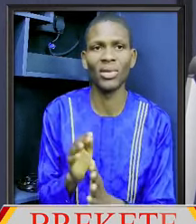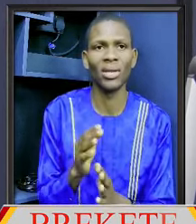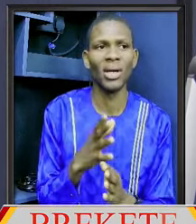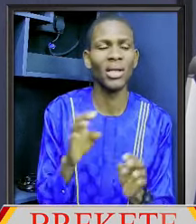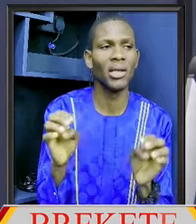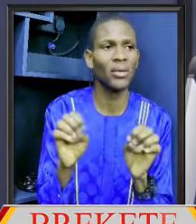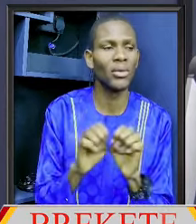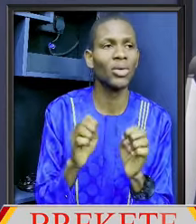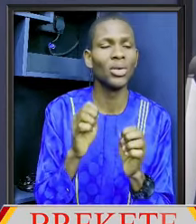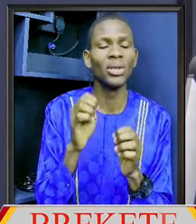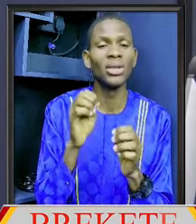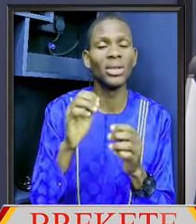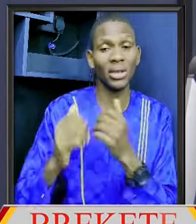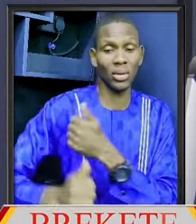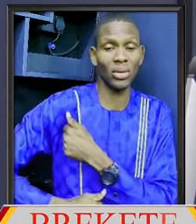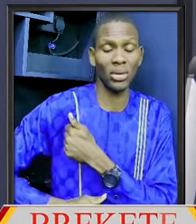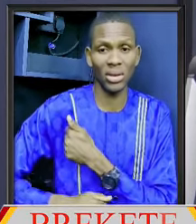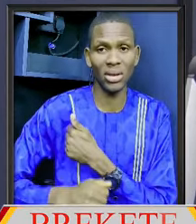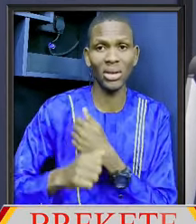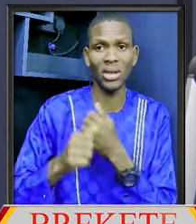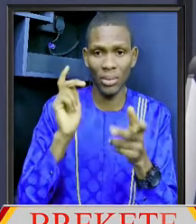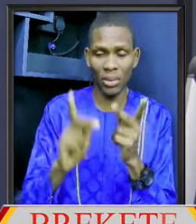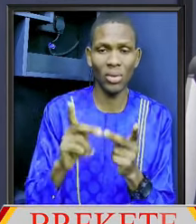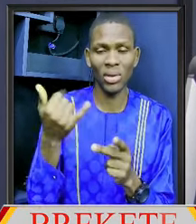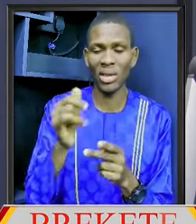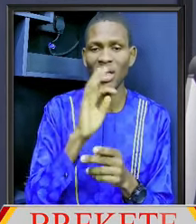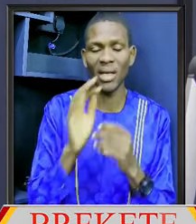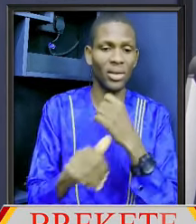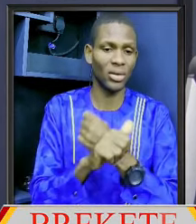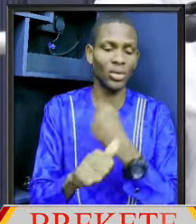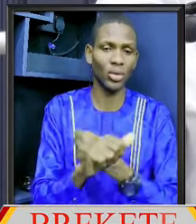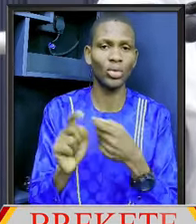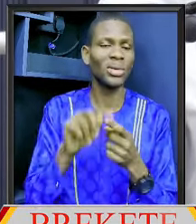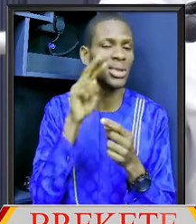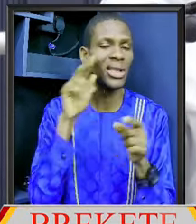Even security-wise, those people are dangerous to Nigeria as a country.